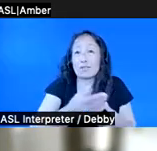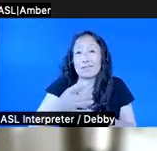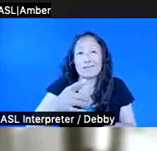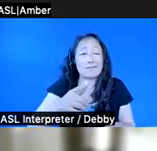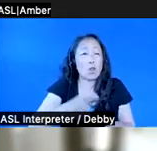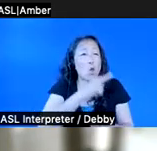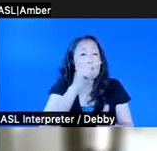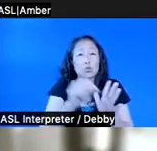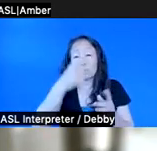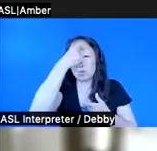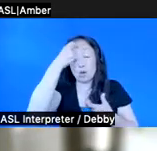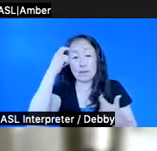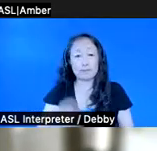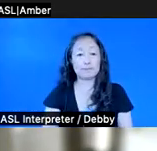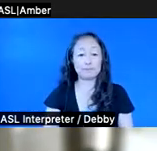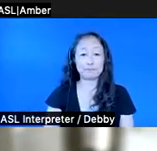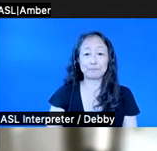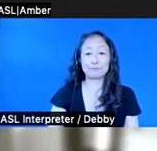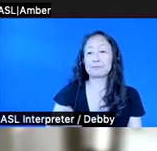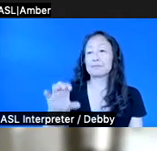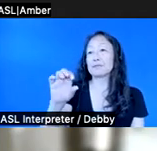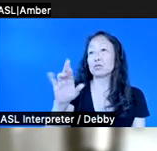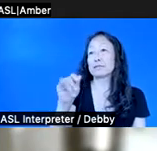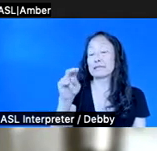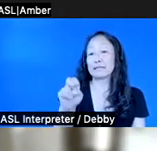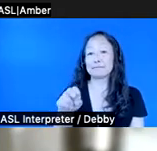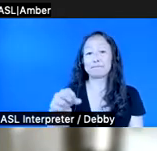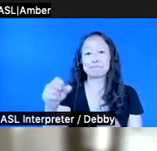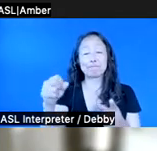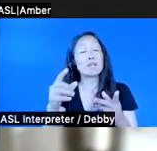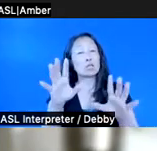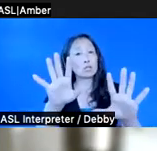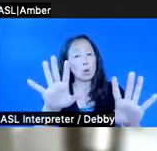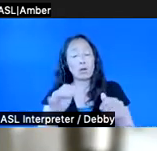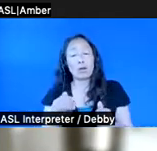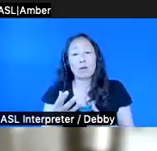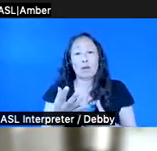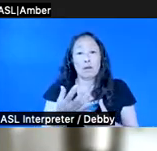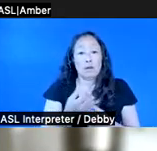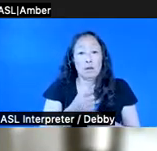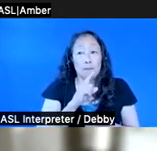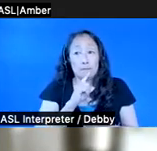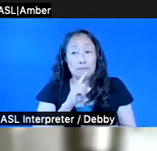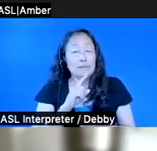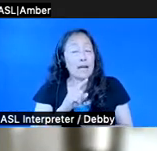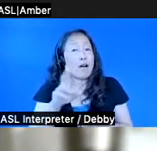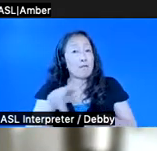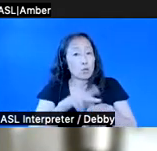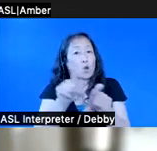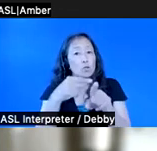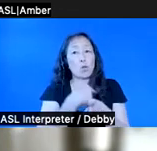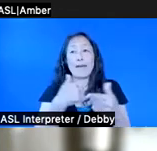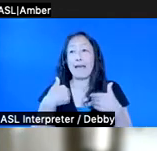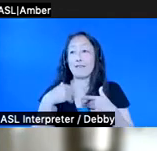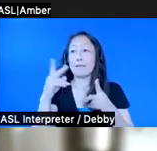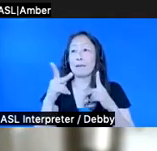practitioners that focus on the harm of the offender. That doesn't mean somebody who works with perpetrators are off the table or whatever. What it means is it's about